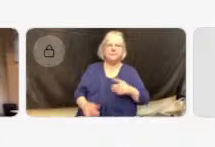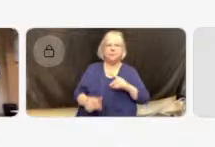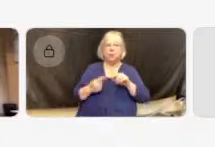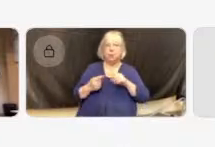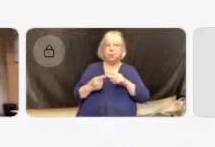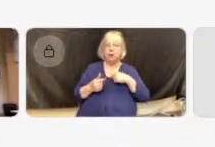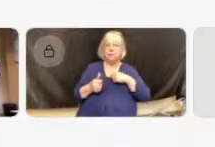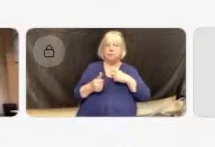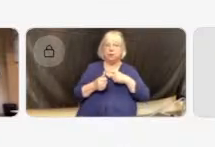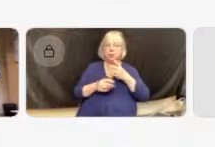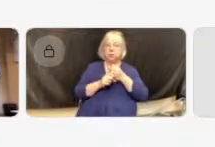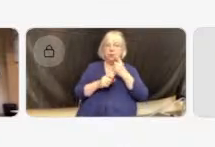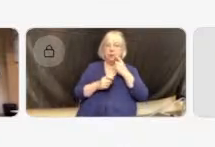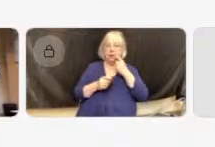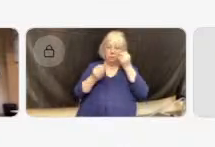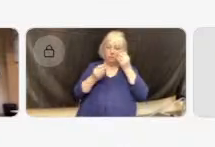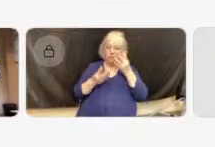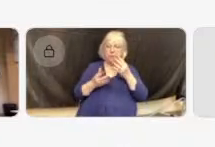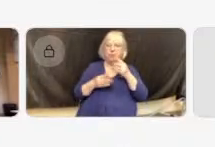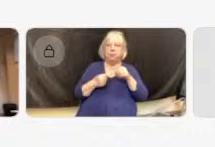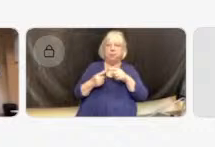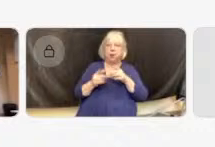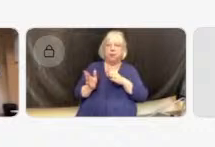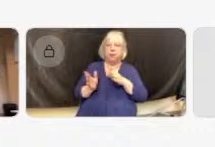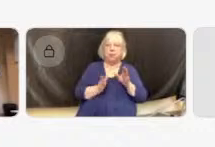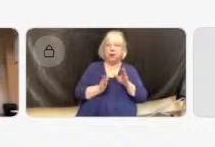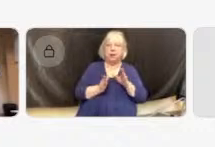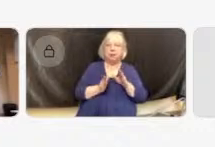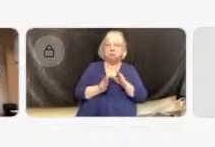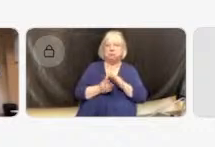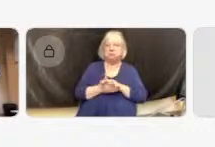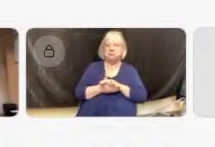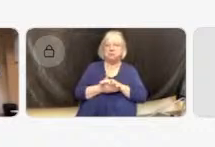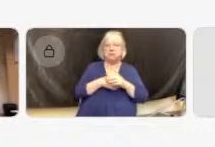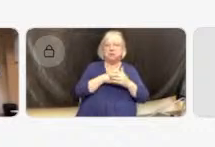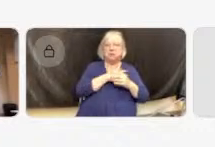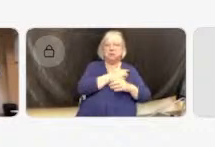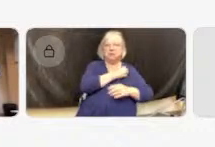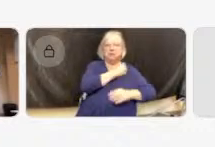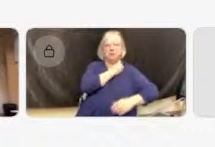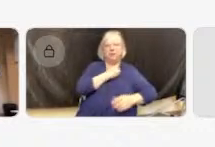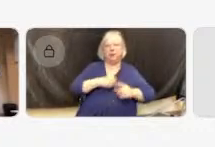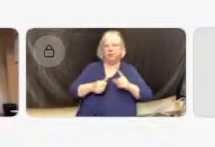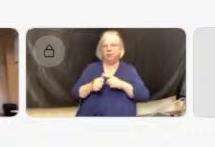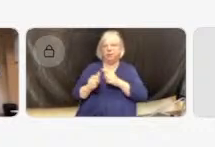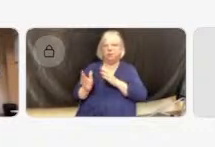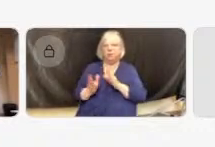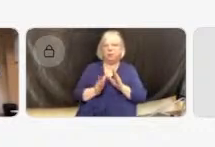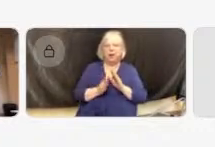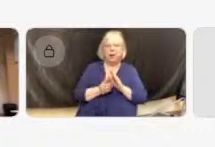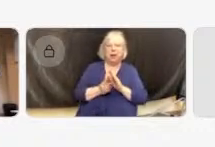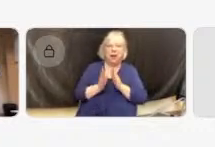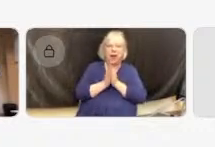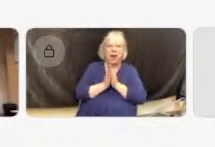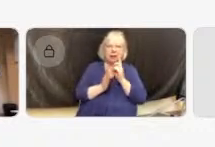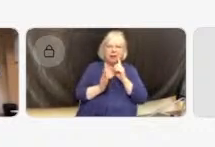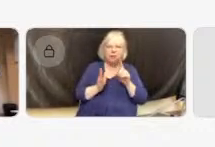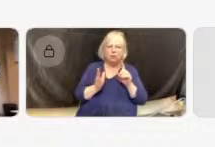received notice about the plan, just the original plan before asking for this